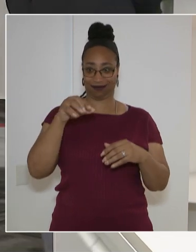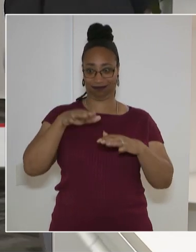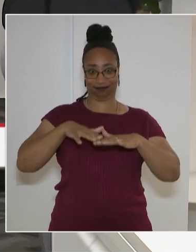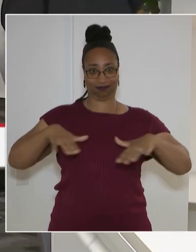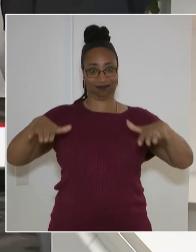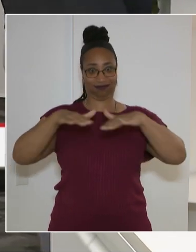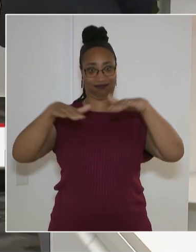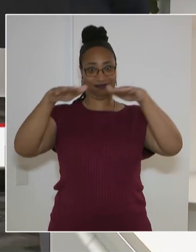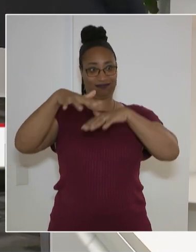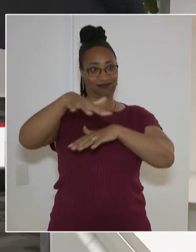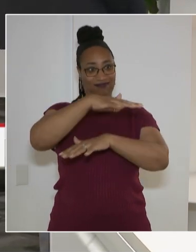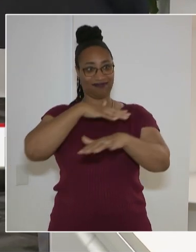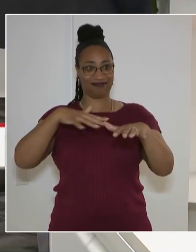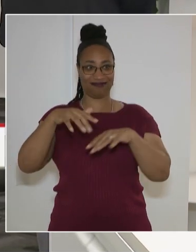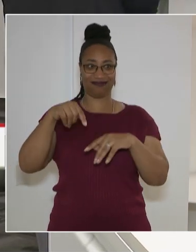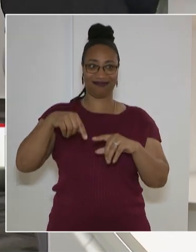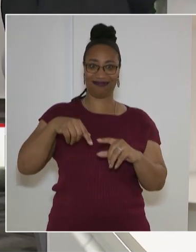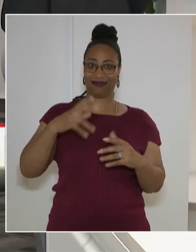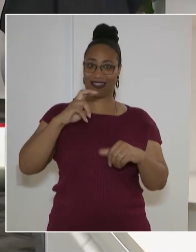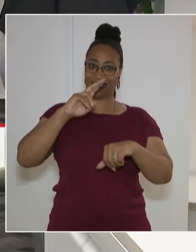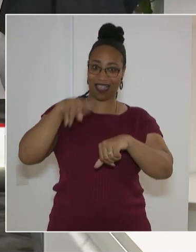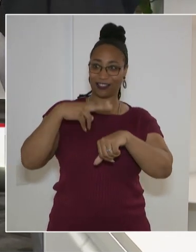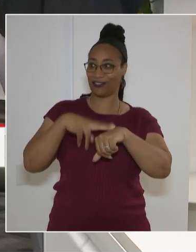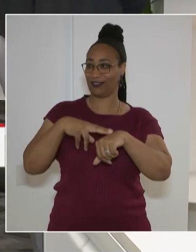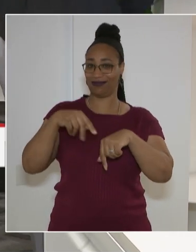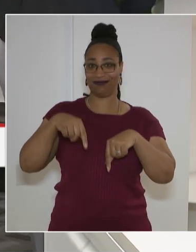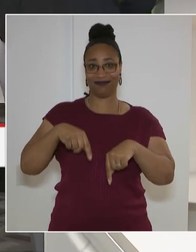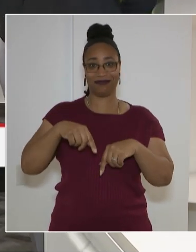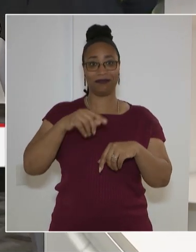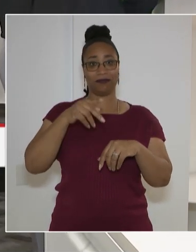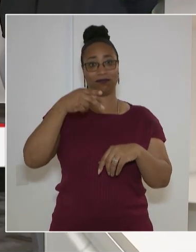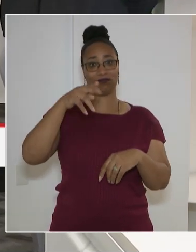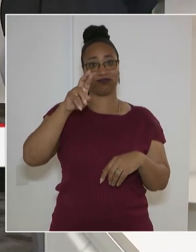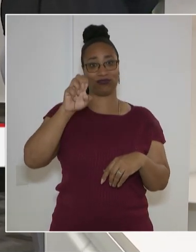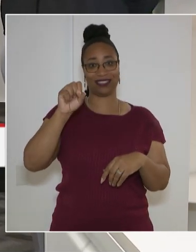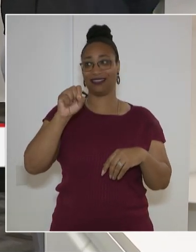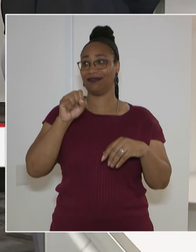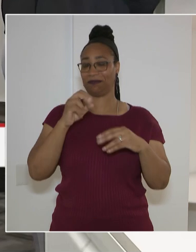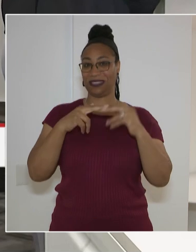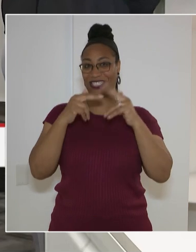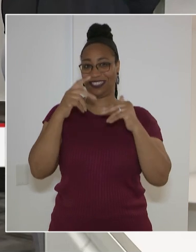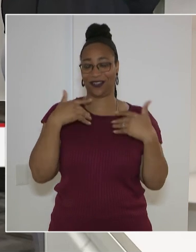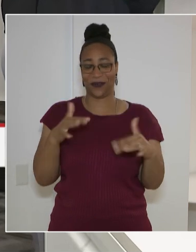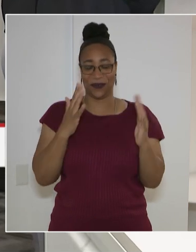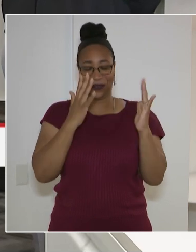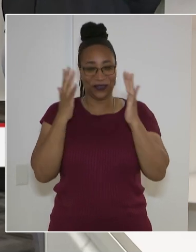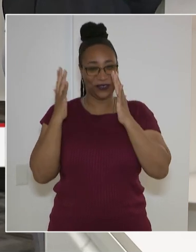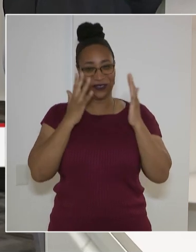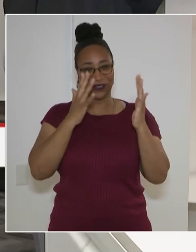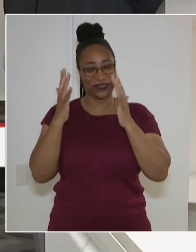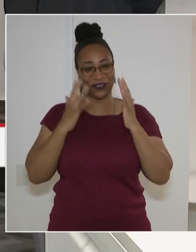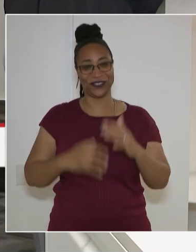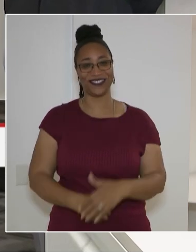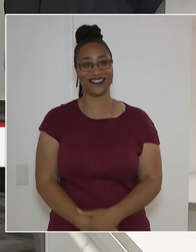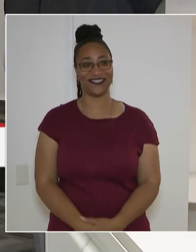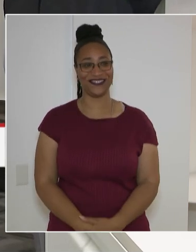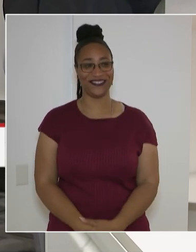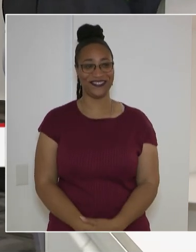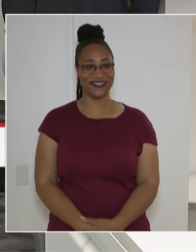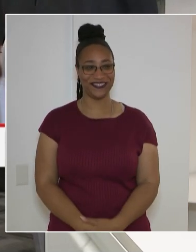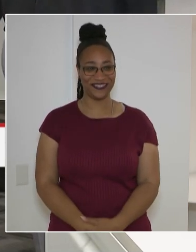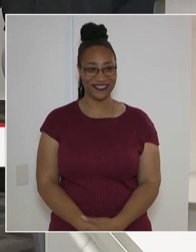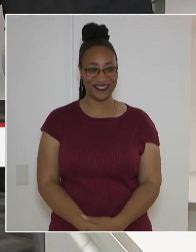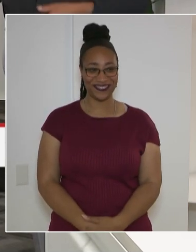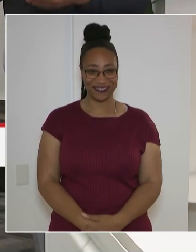And even more excited to announce we're going from 40 staff all the way up to over 100 over the next 2